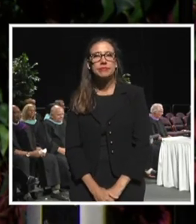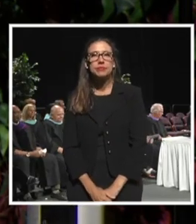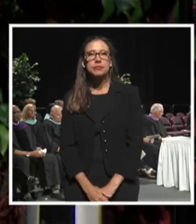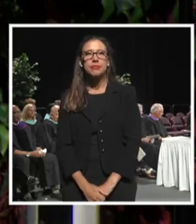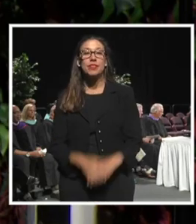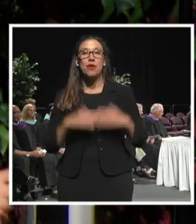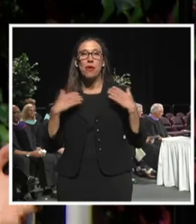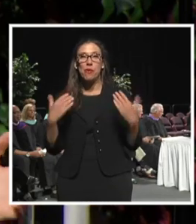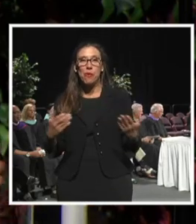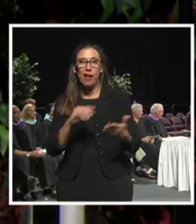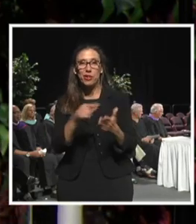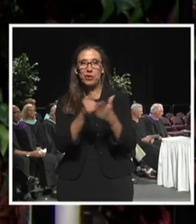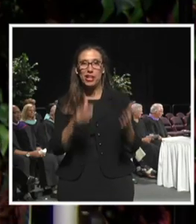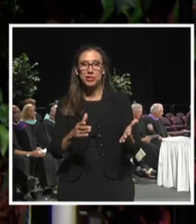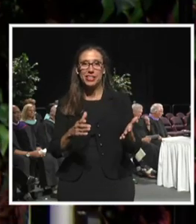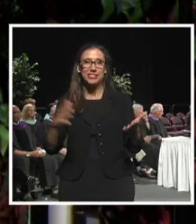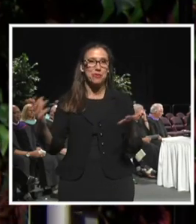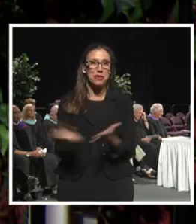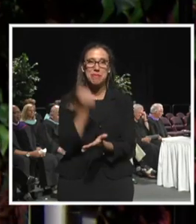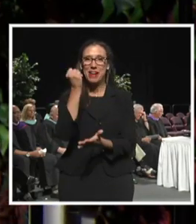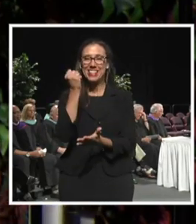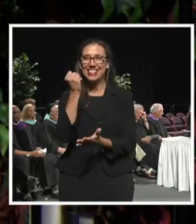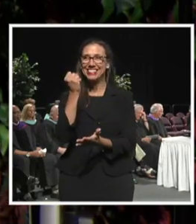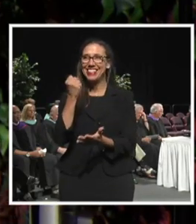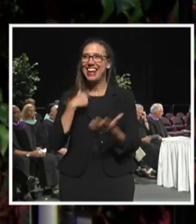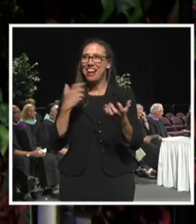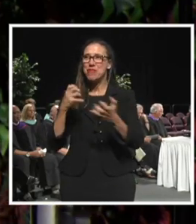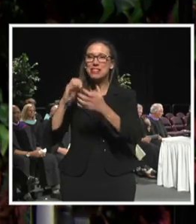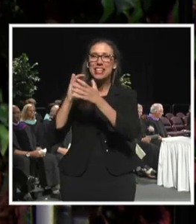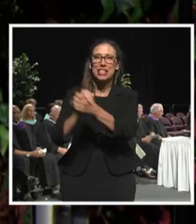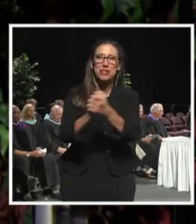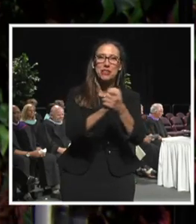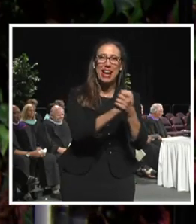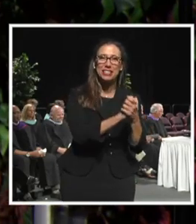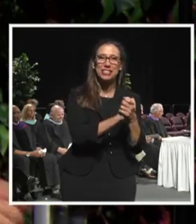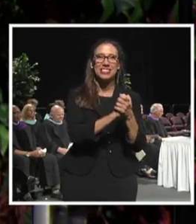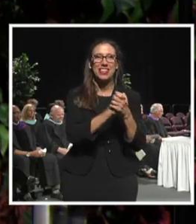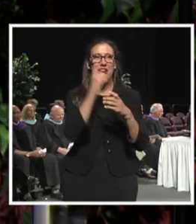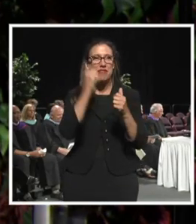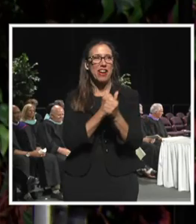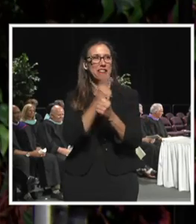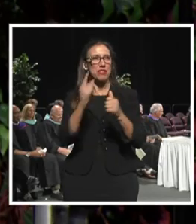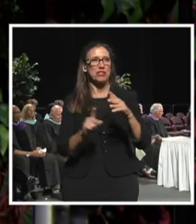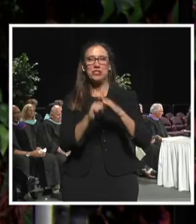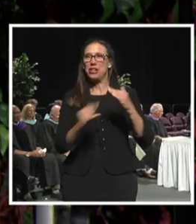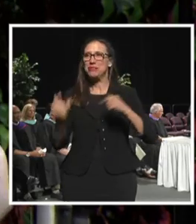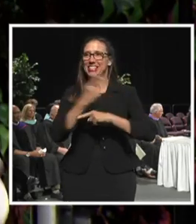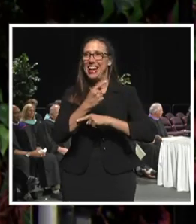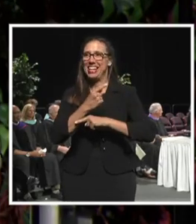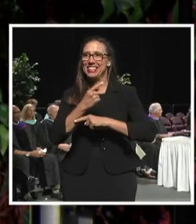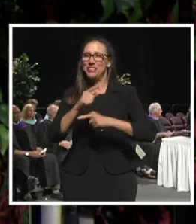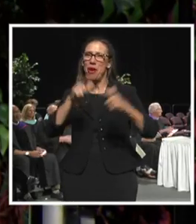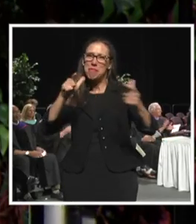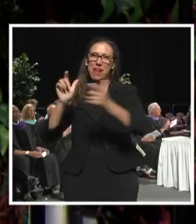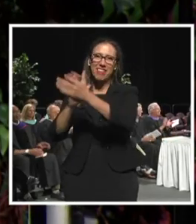Well, graduates, we made it. And I want to give a big congratulations to everyone for being here today. So let's give us a big round of